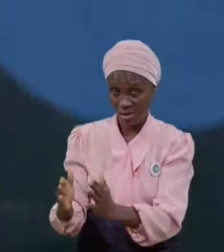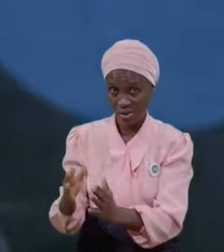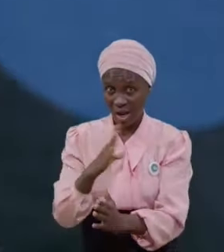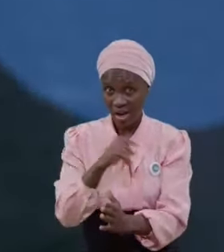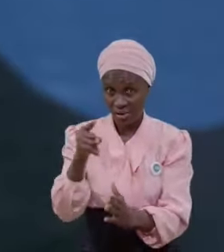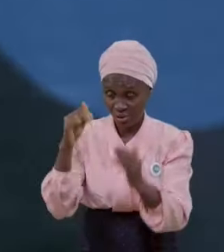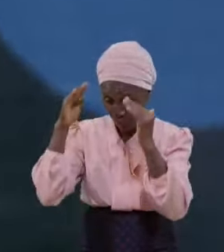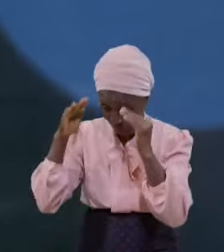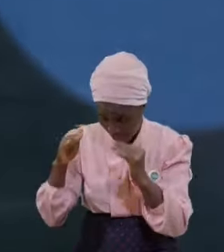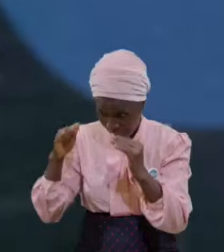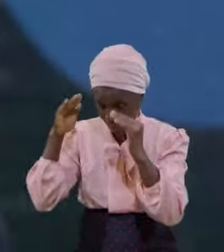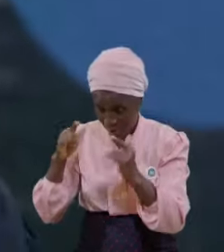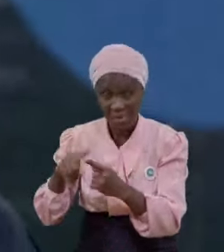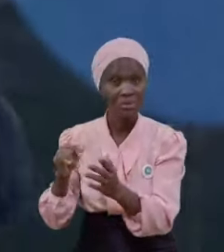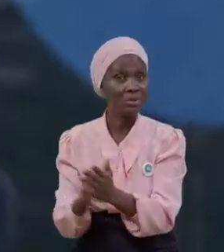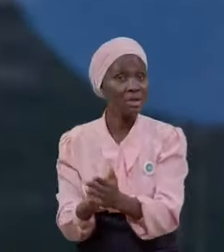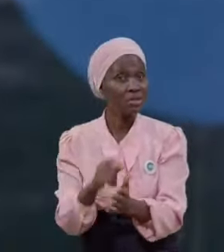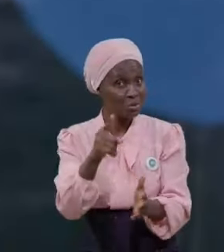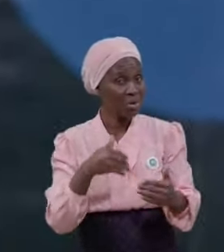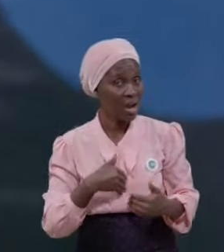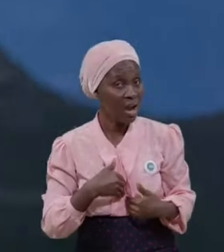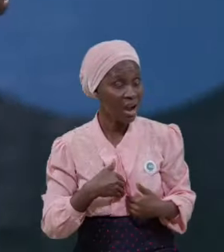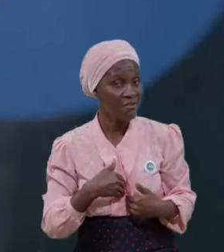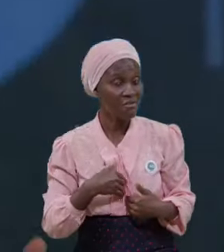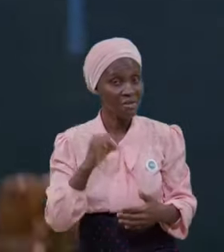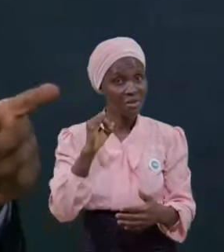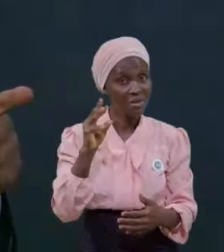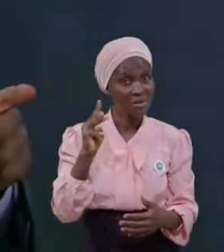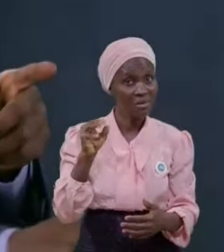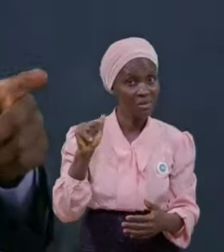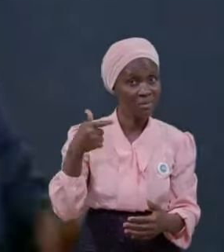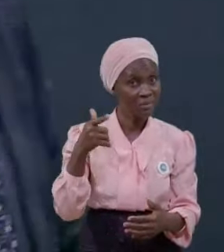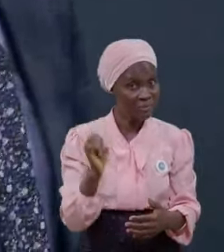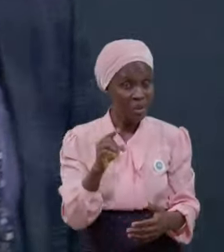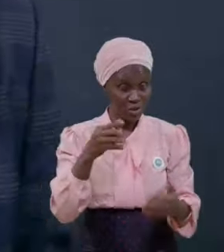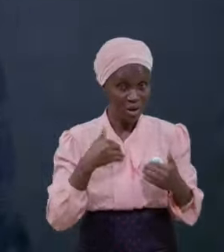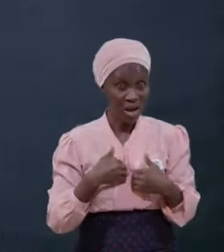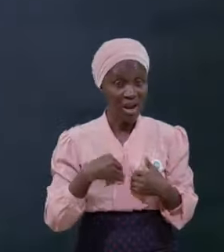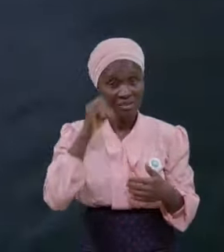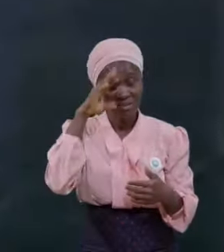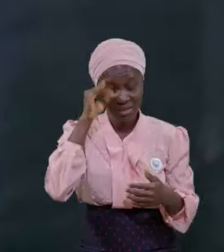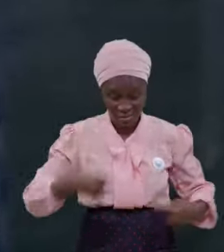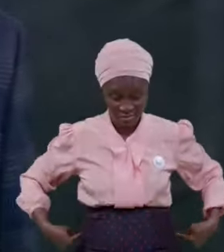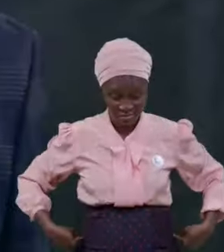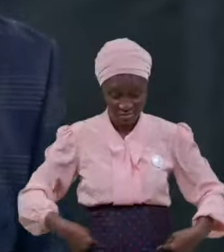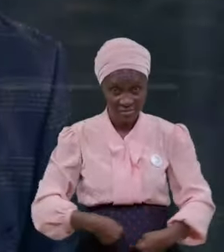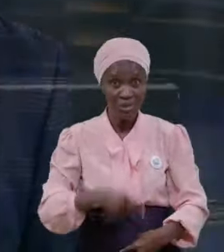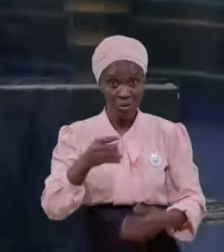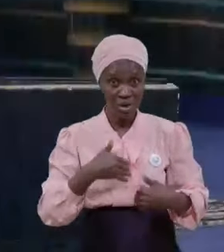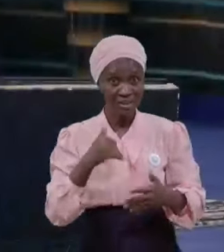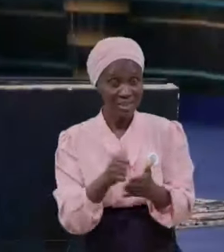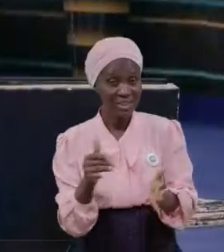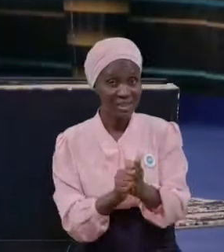have waistband, you have that thing you are hanging on your neck, and you say you're a Christian.